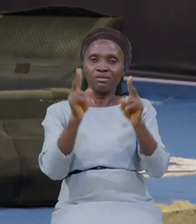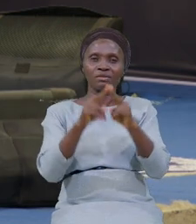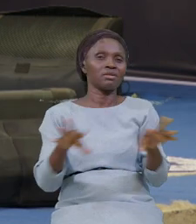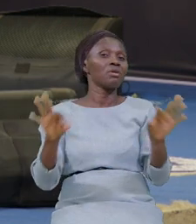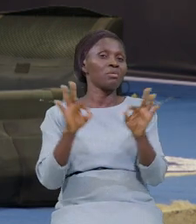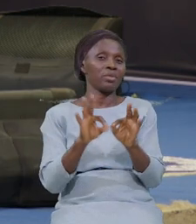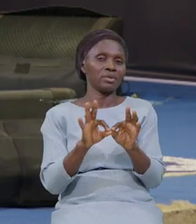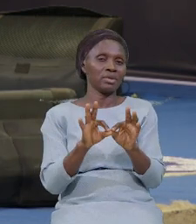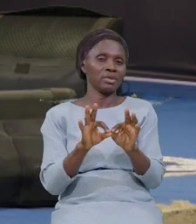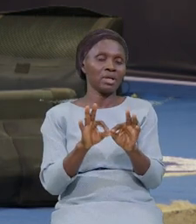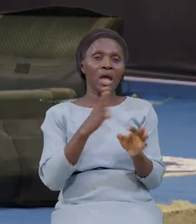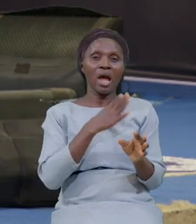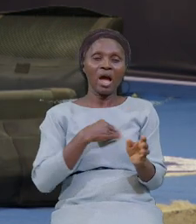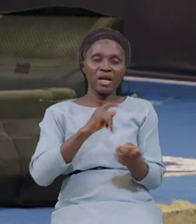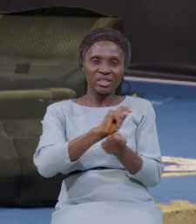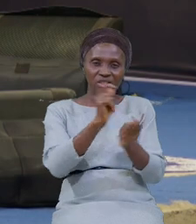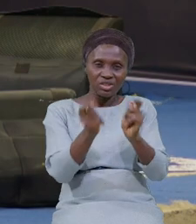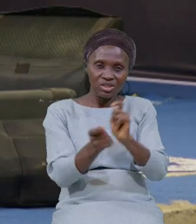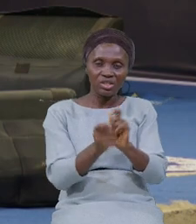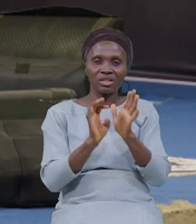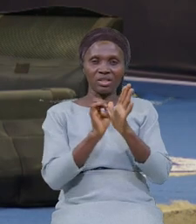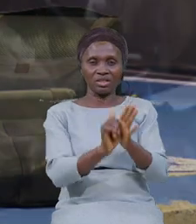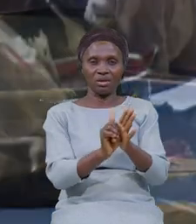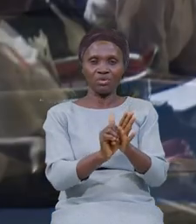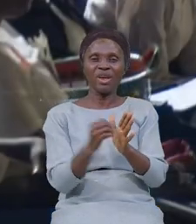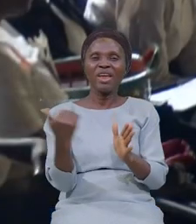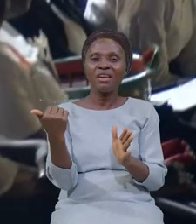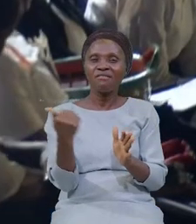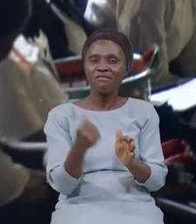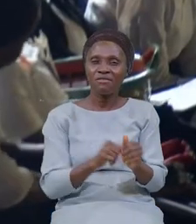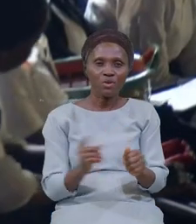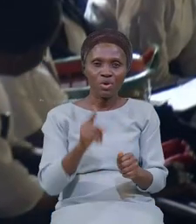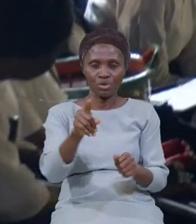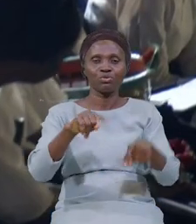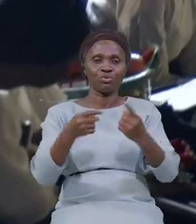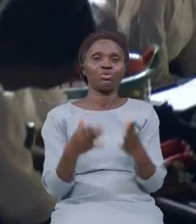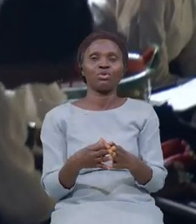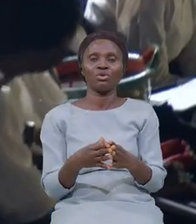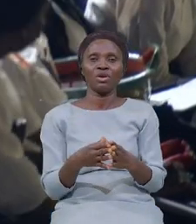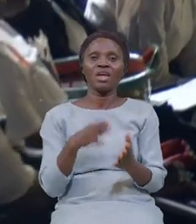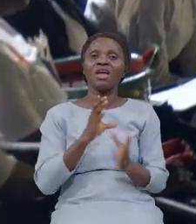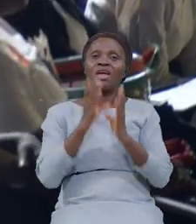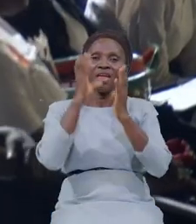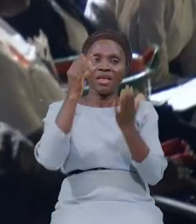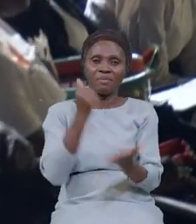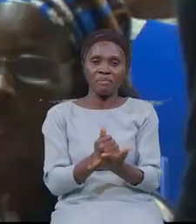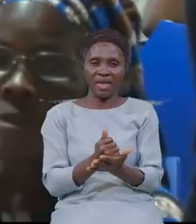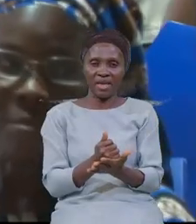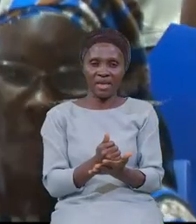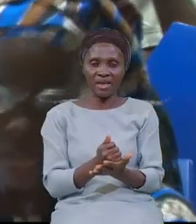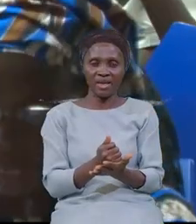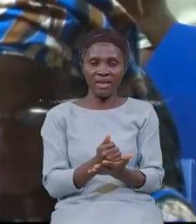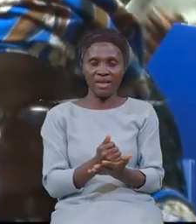and change examples everywhere you go. I was waiting for another amen.